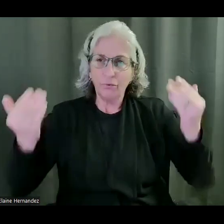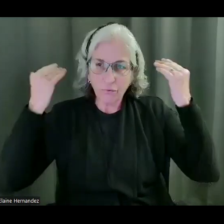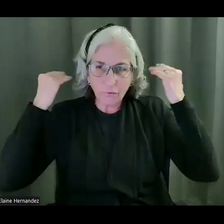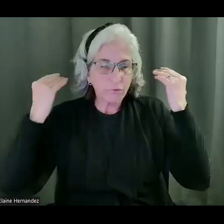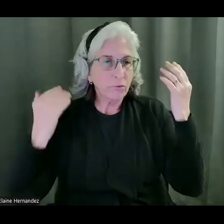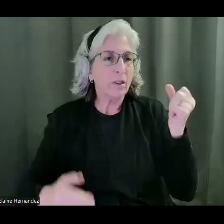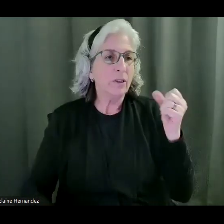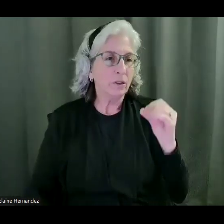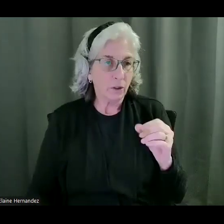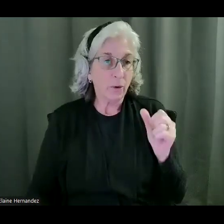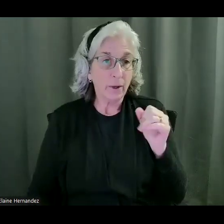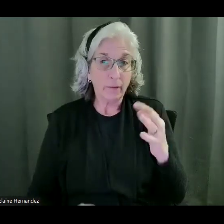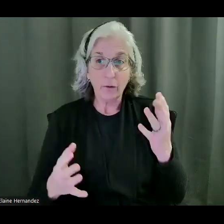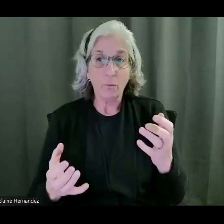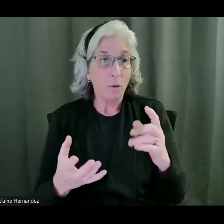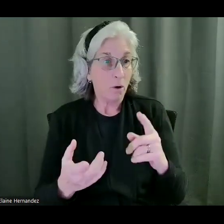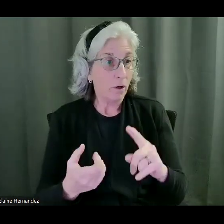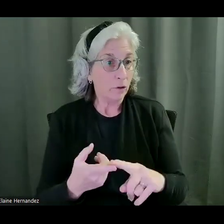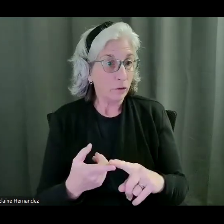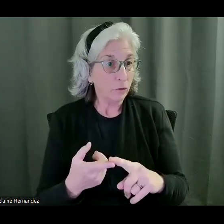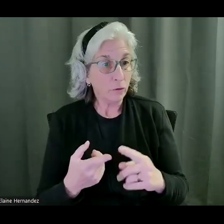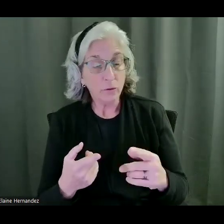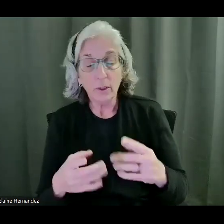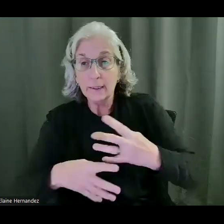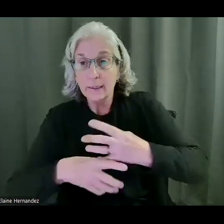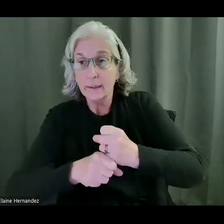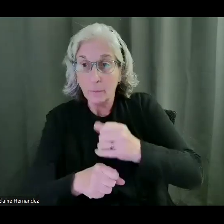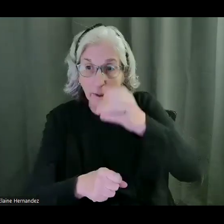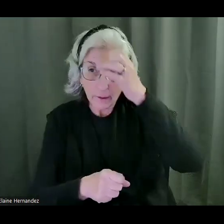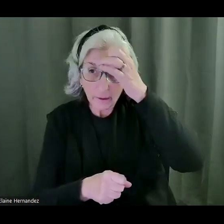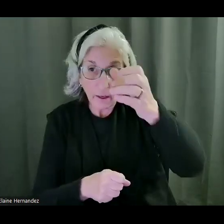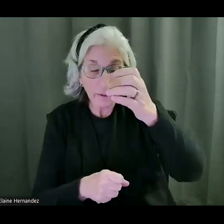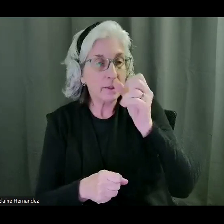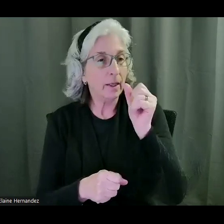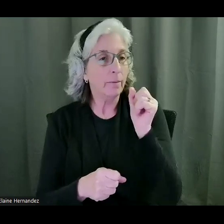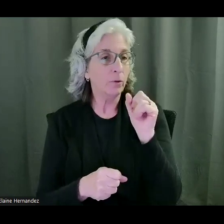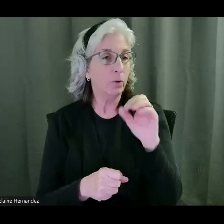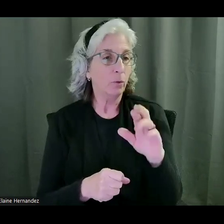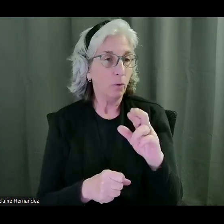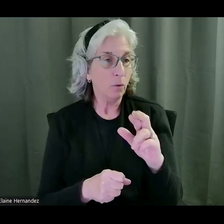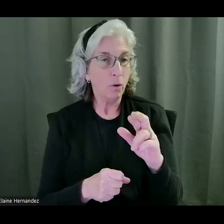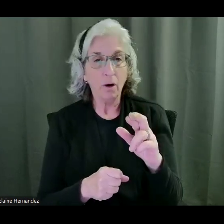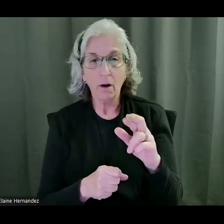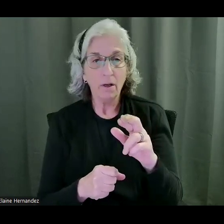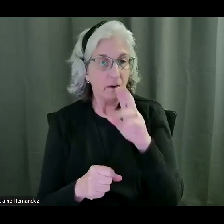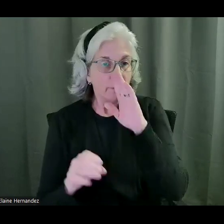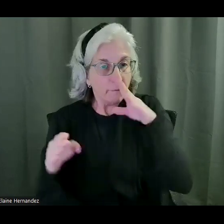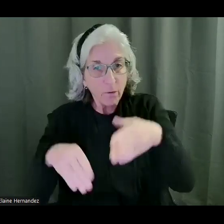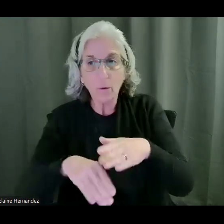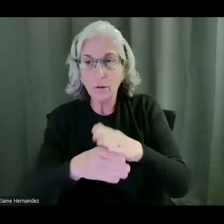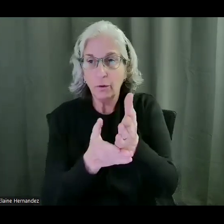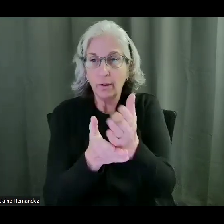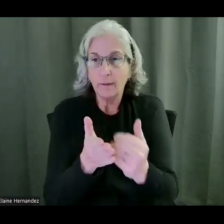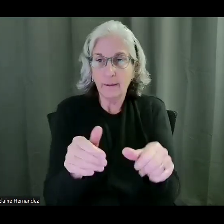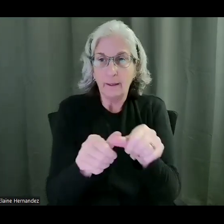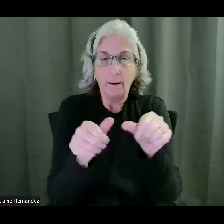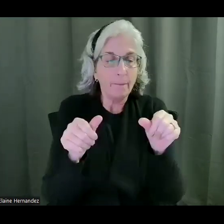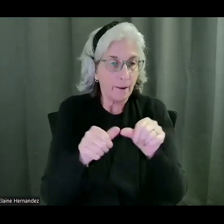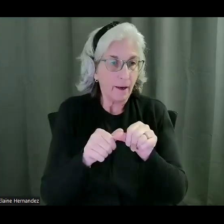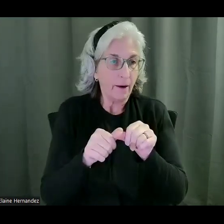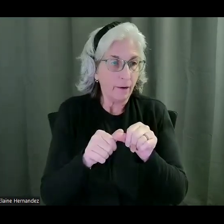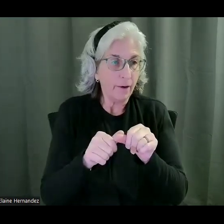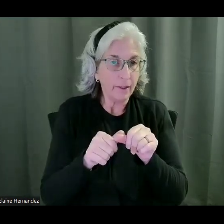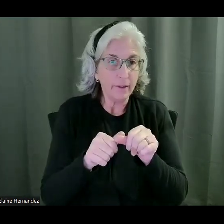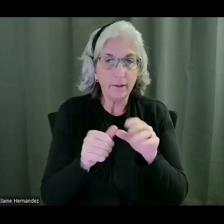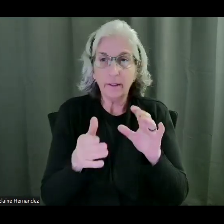highlight a few areas to identify needs when you're doing a comprehensive assessment, that is perfectly fine. You're not expected